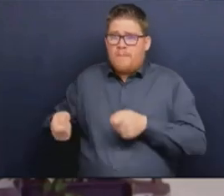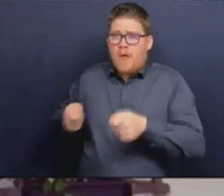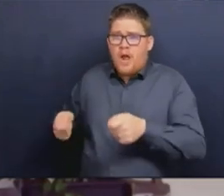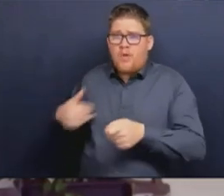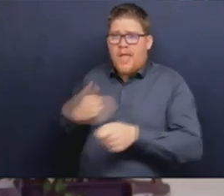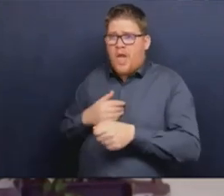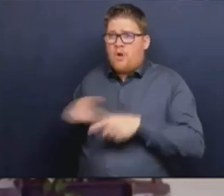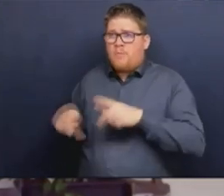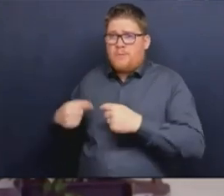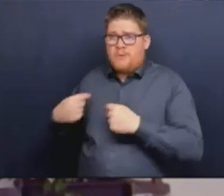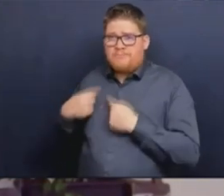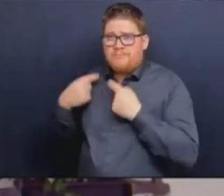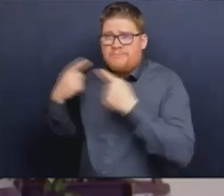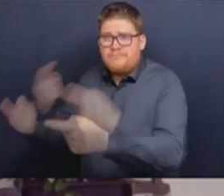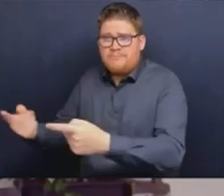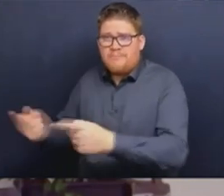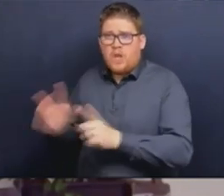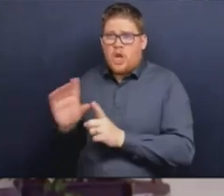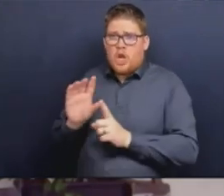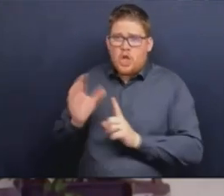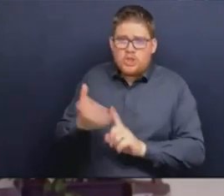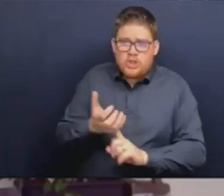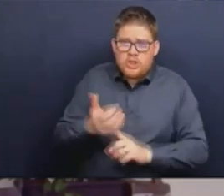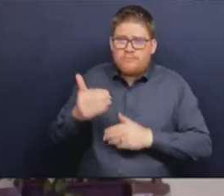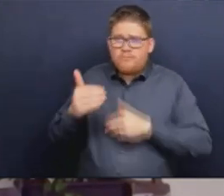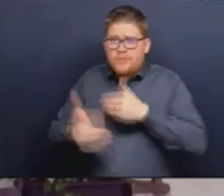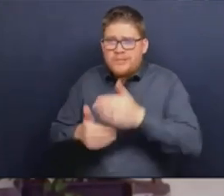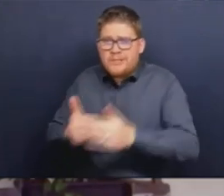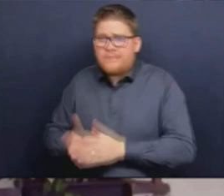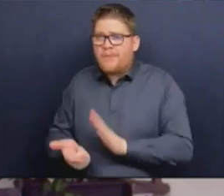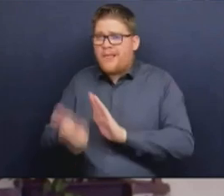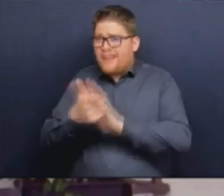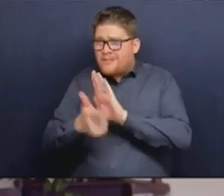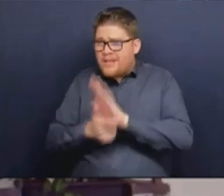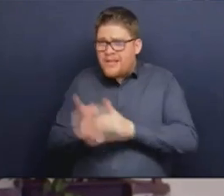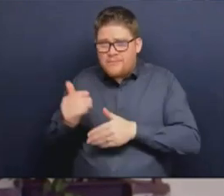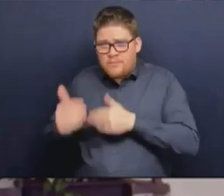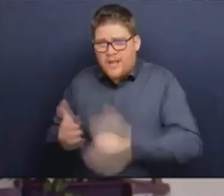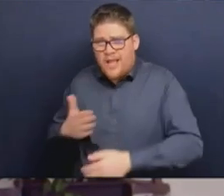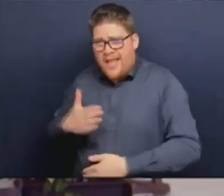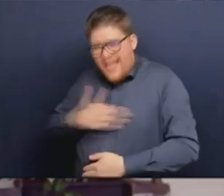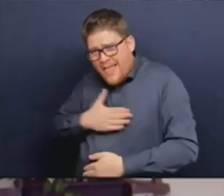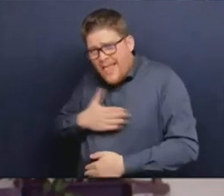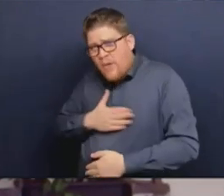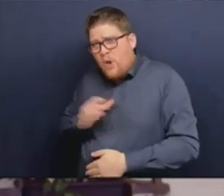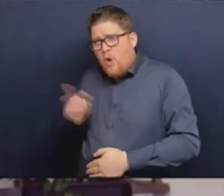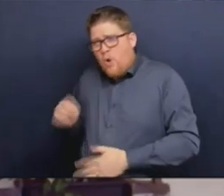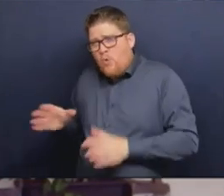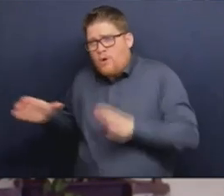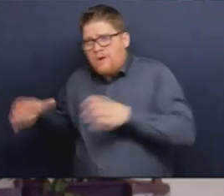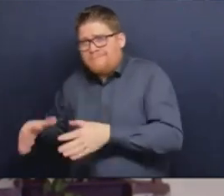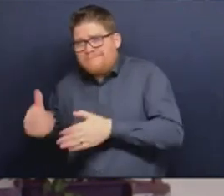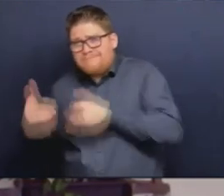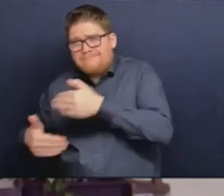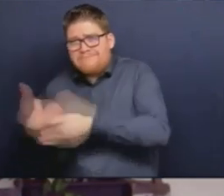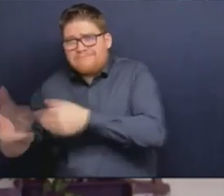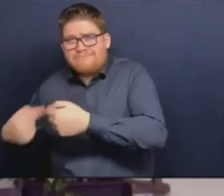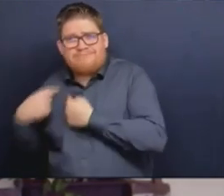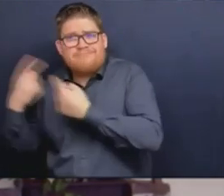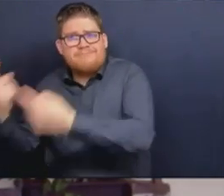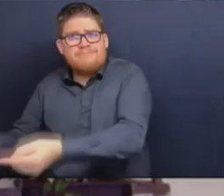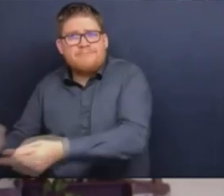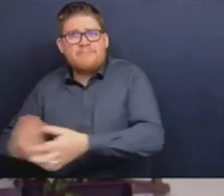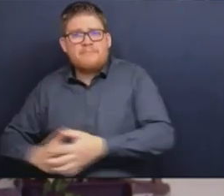orders, cultural protocols, and our own understandings and approach to justice. So again, we